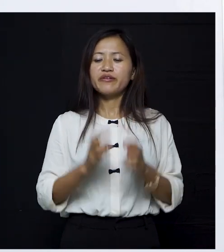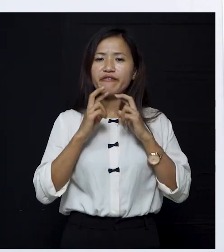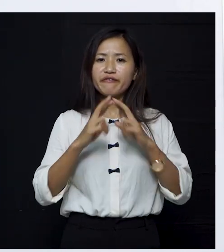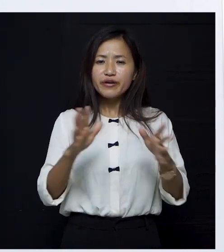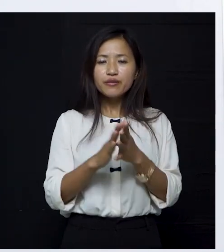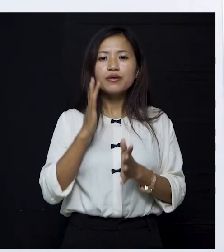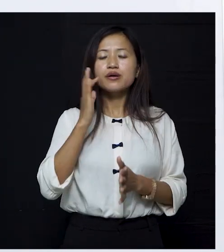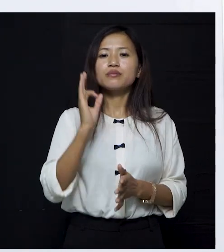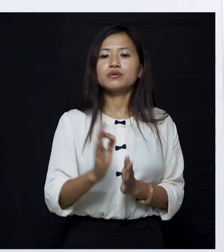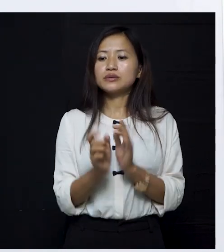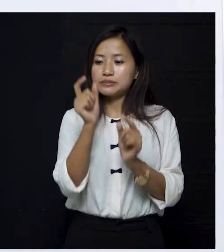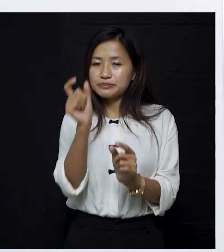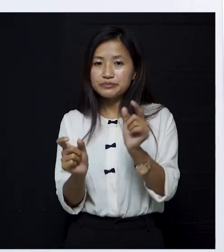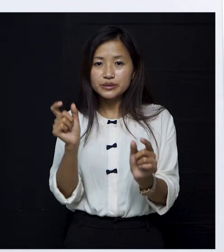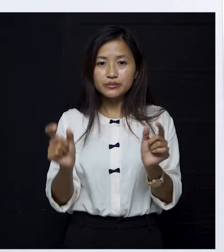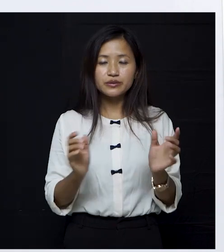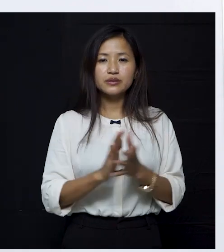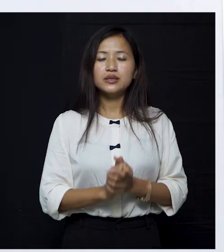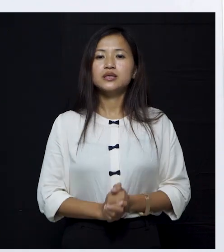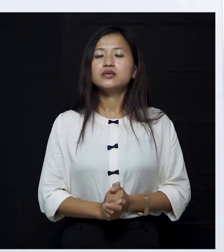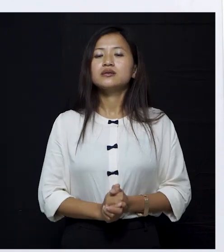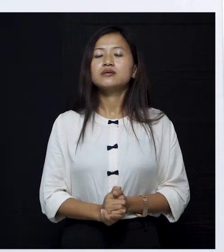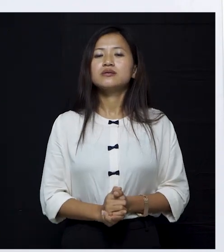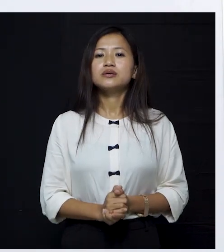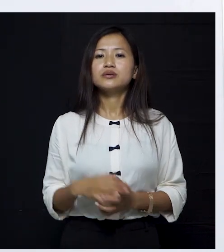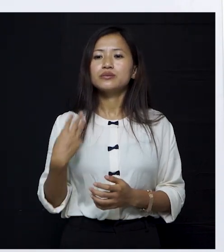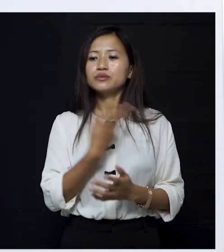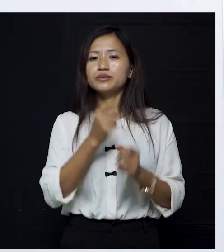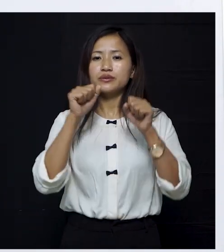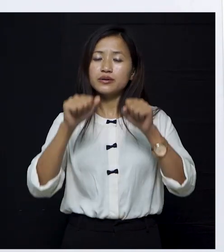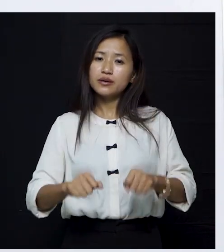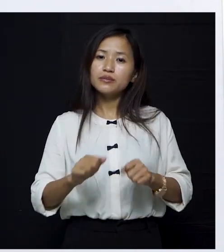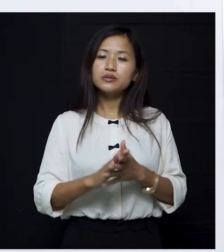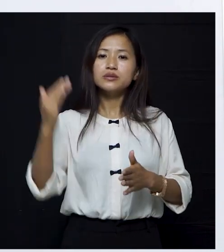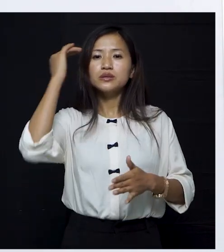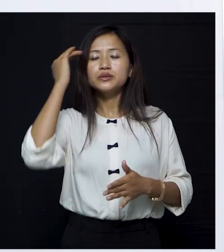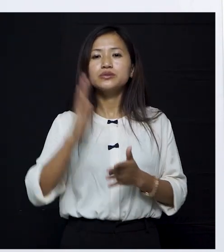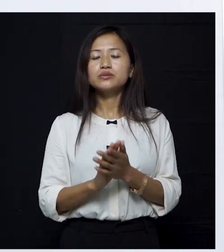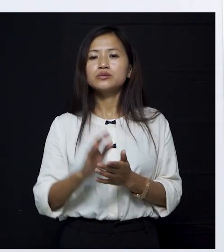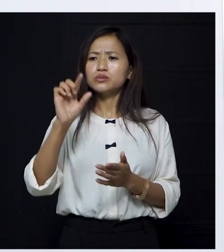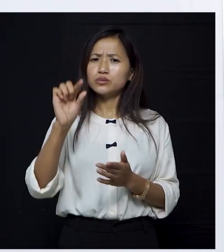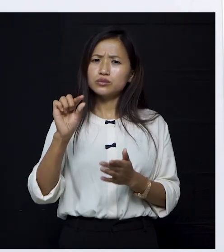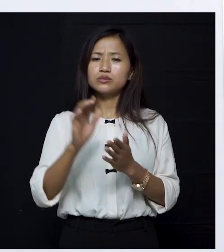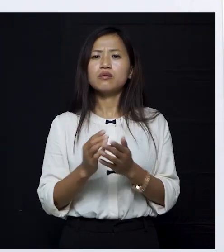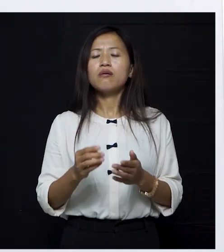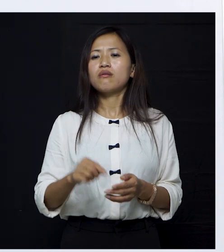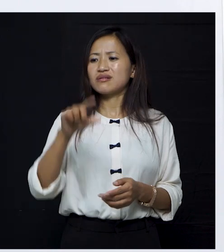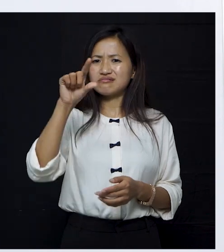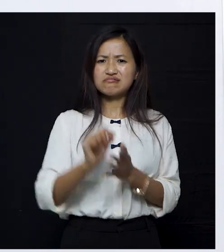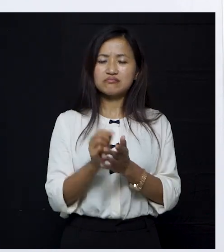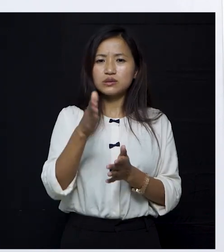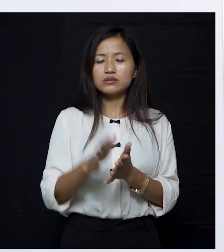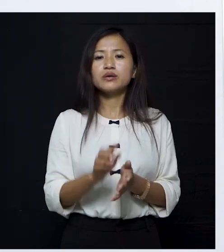that the people, that is the consumers, we will be able to know the do's and don'ts, or the right and wrong,